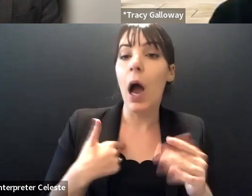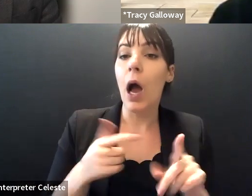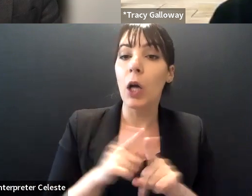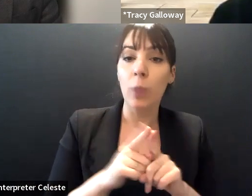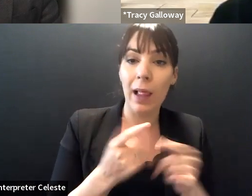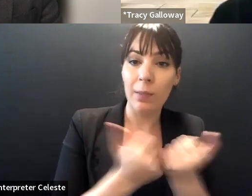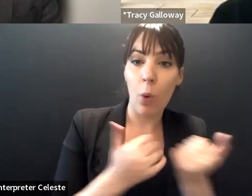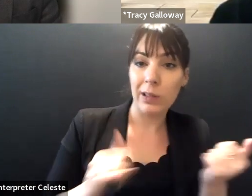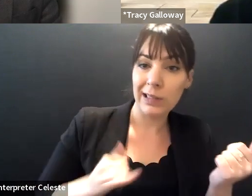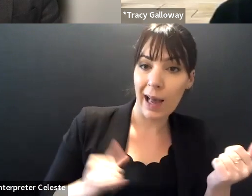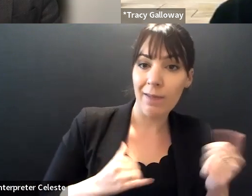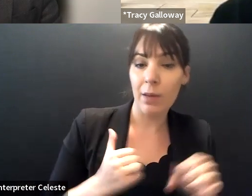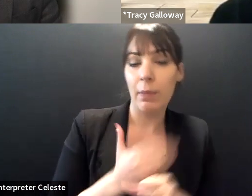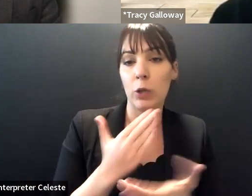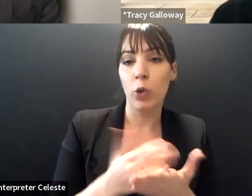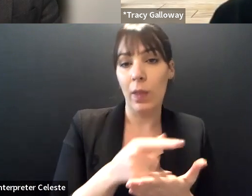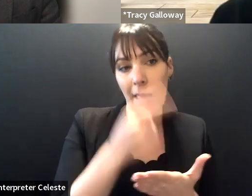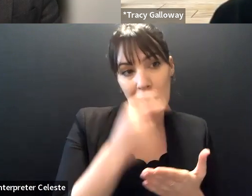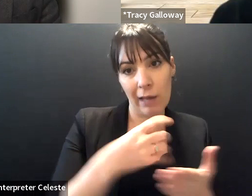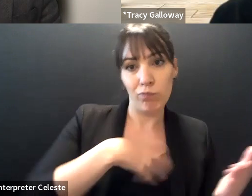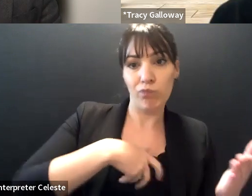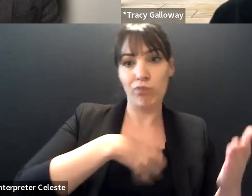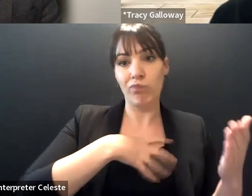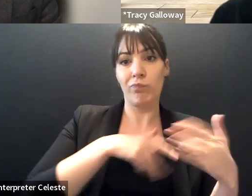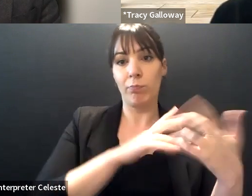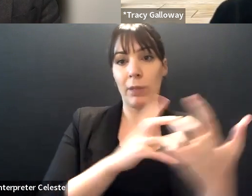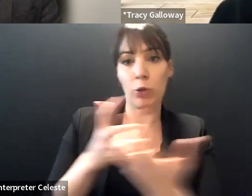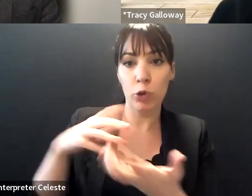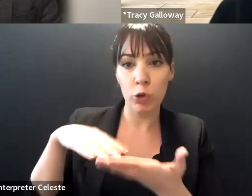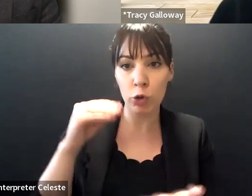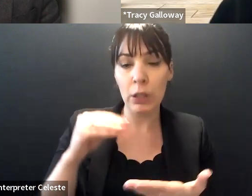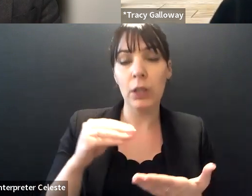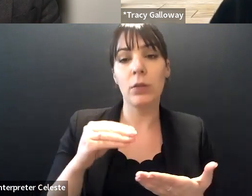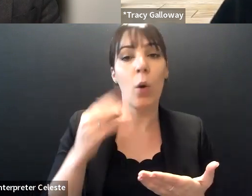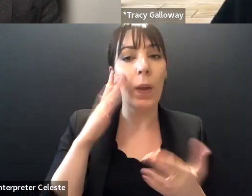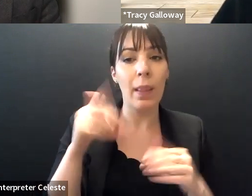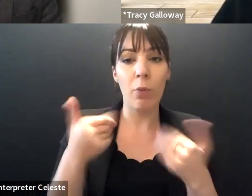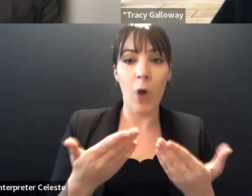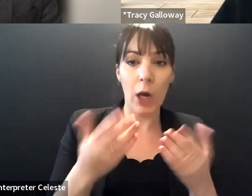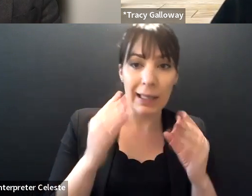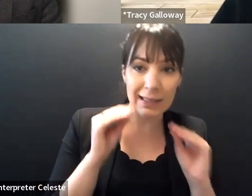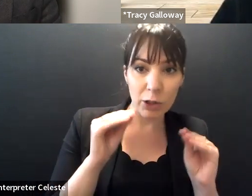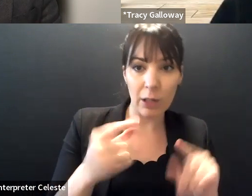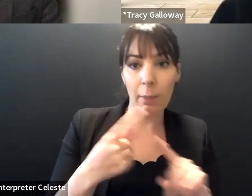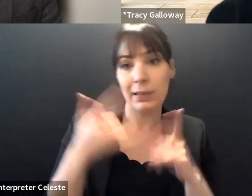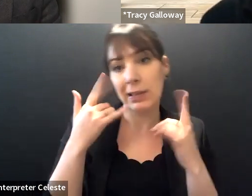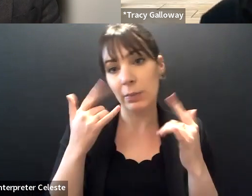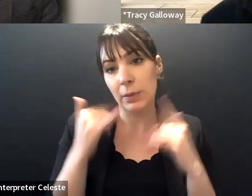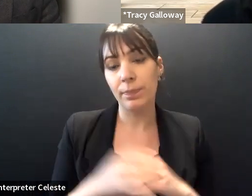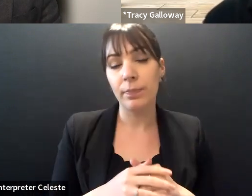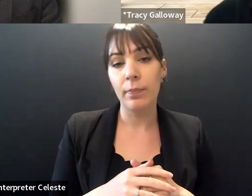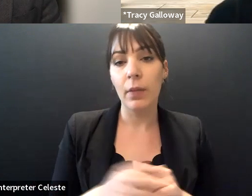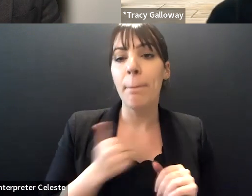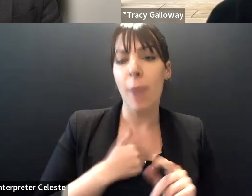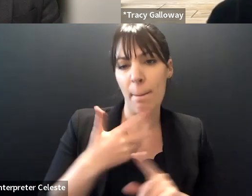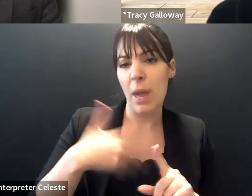them in implementing these reasonable adjustments through learning, teaching, and assessment. I have a background in education,